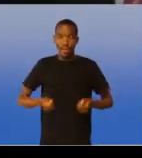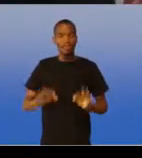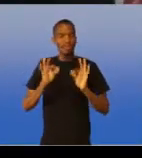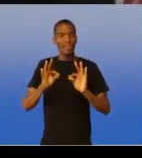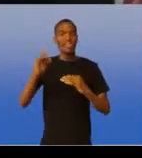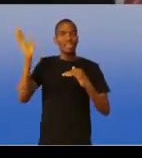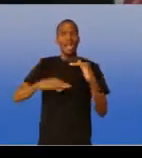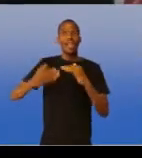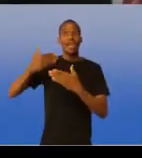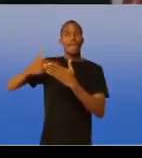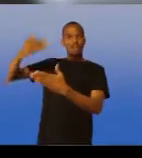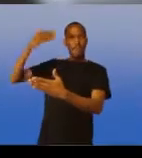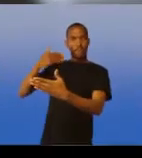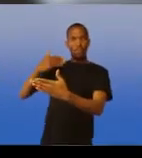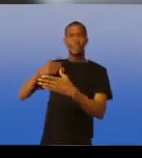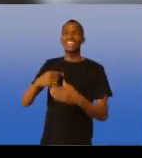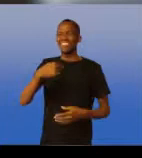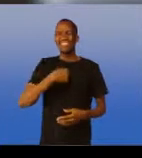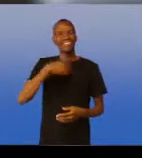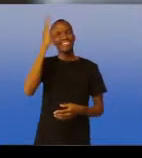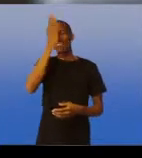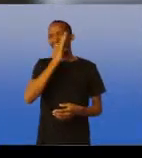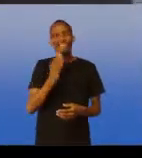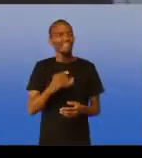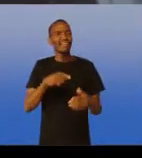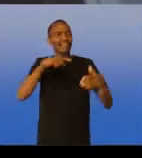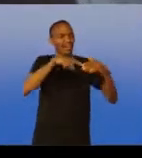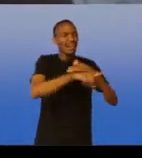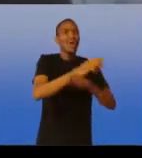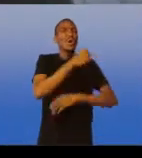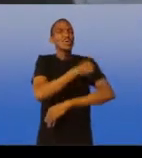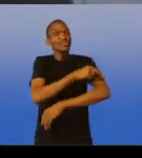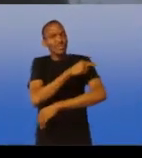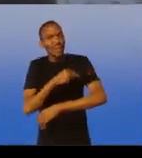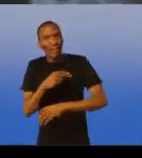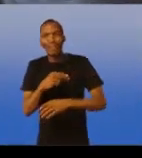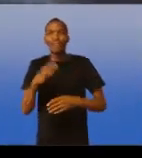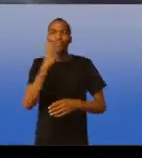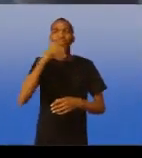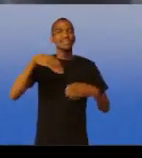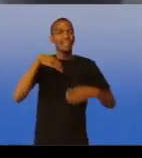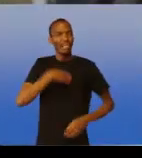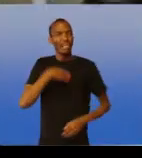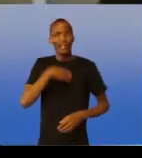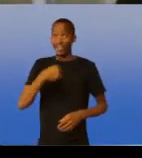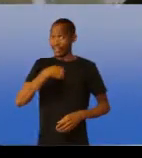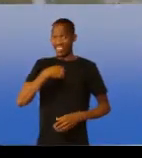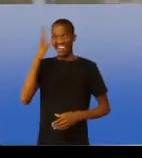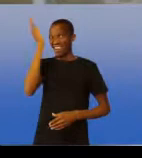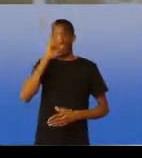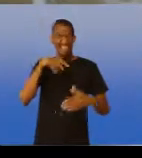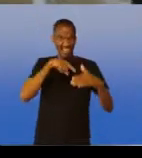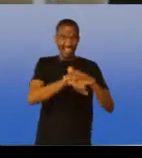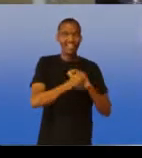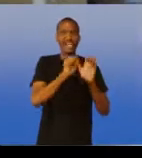I have never been in hospital. People are going into hospital with ailments but not myself. No side